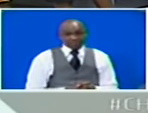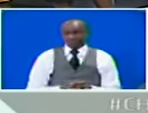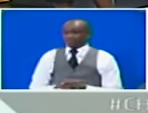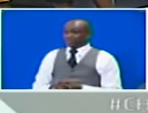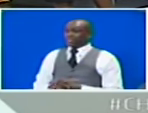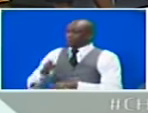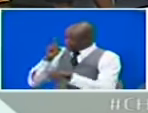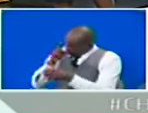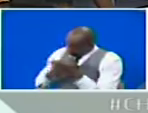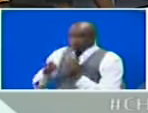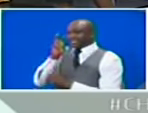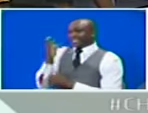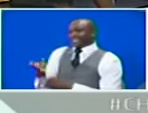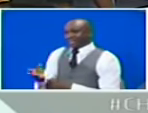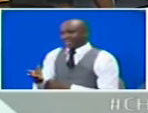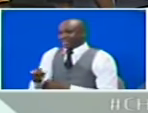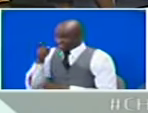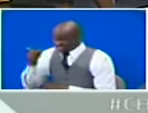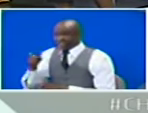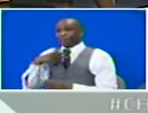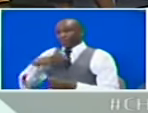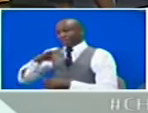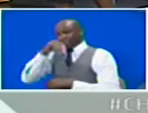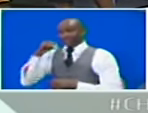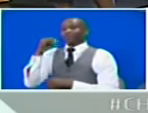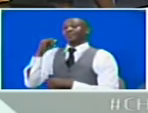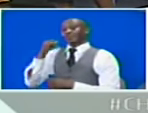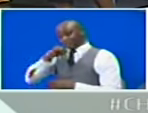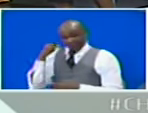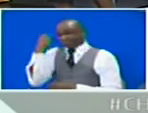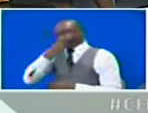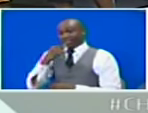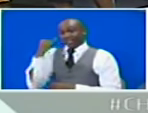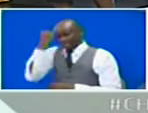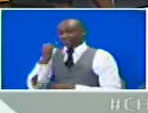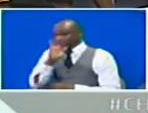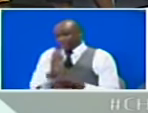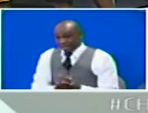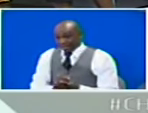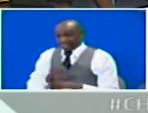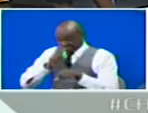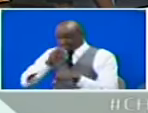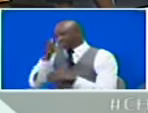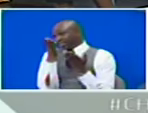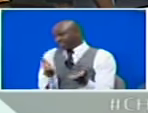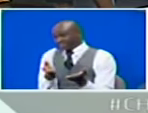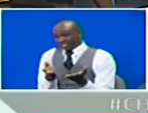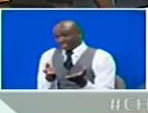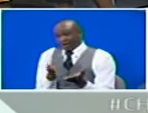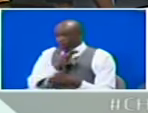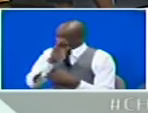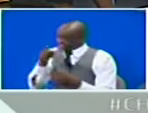what we are seeing here is a case of identity theft? Yes, it is. Yes. So when you look at it, this is, it's